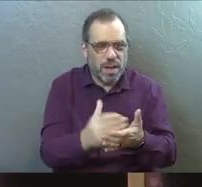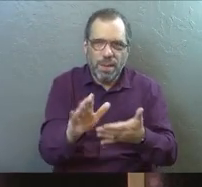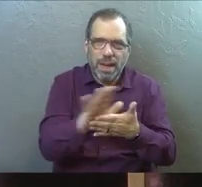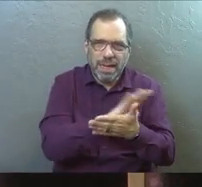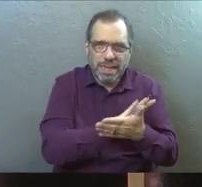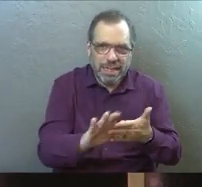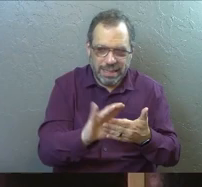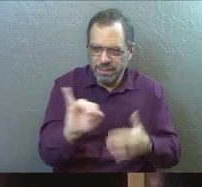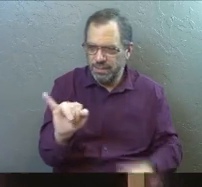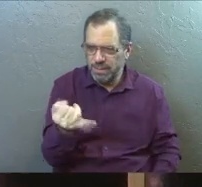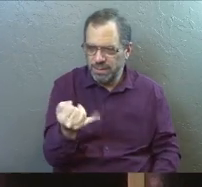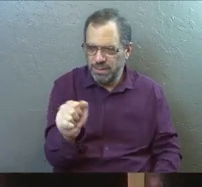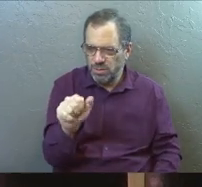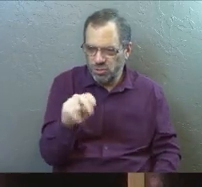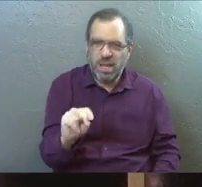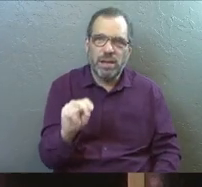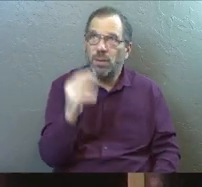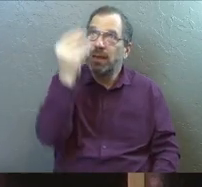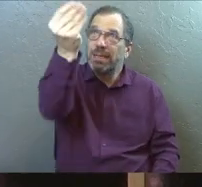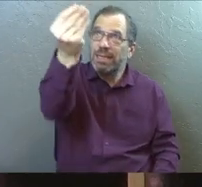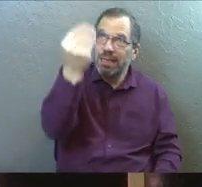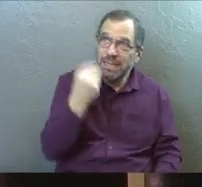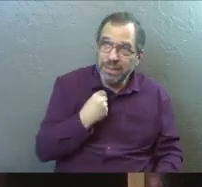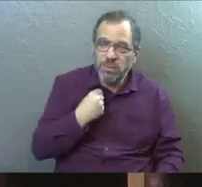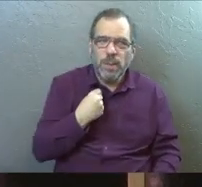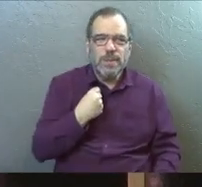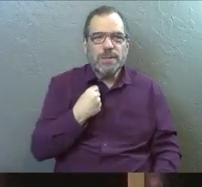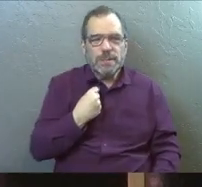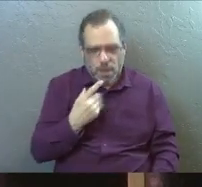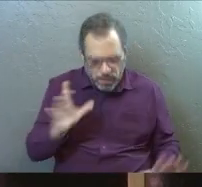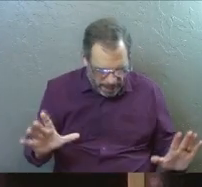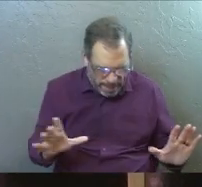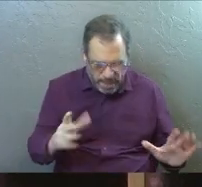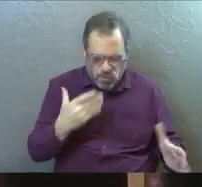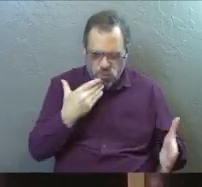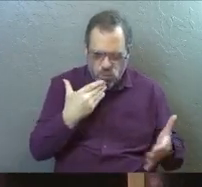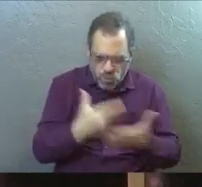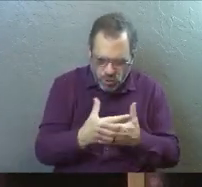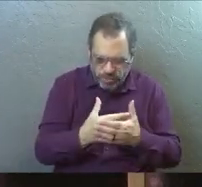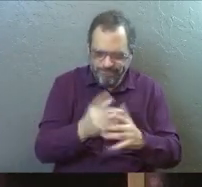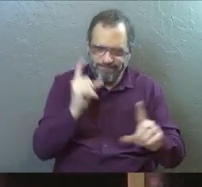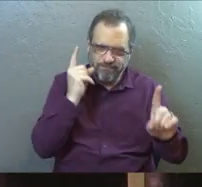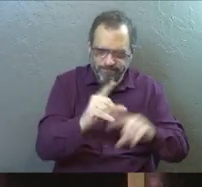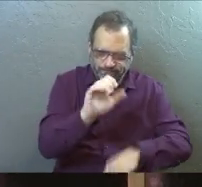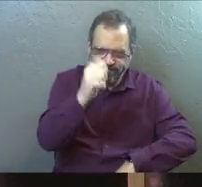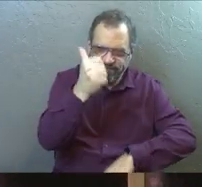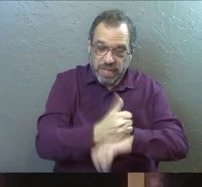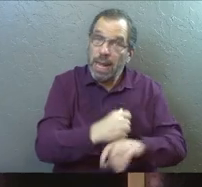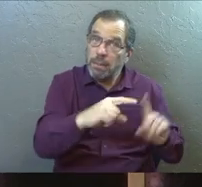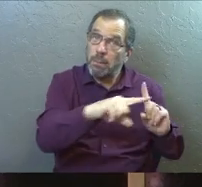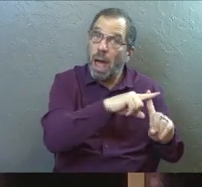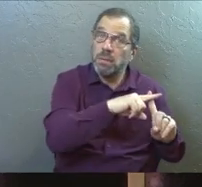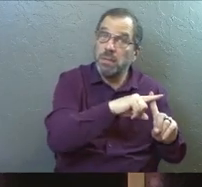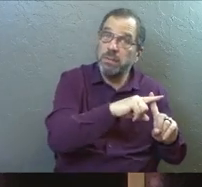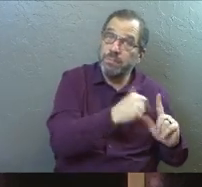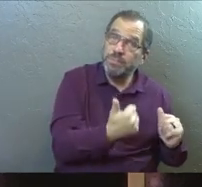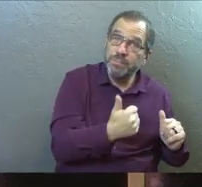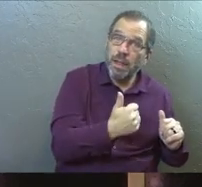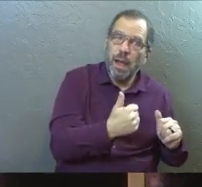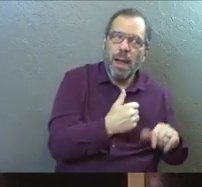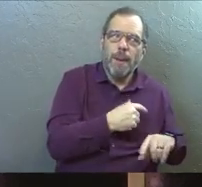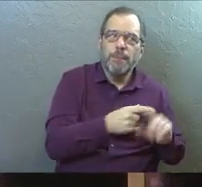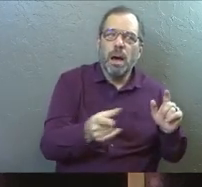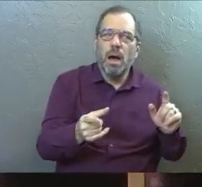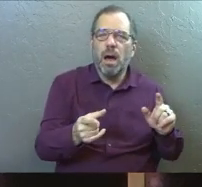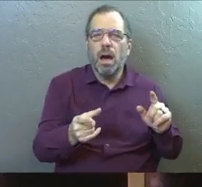clean slate in January that God gives to us, and we can come and we can set some really good goals. That can be a really positive thing for us. But there